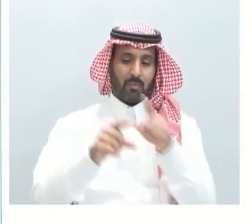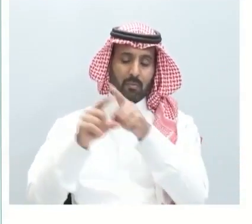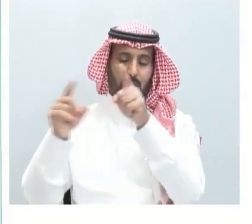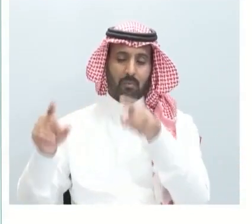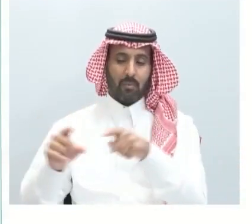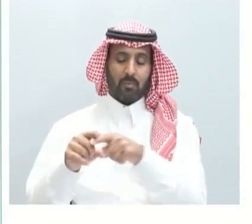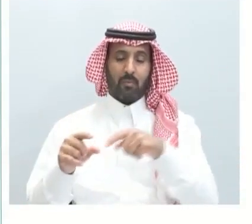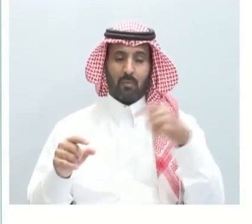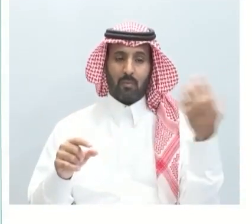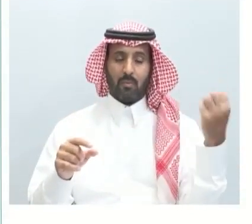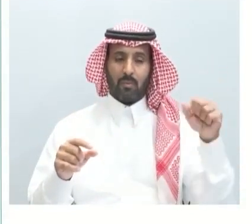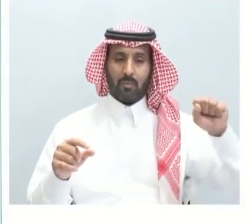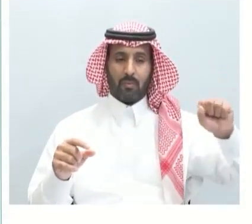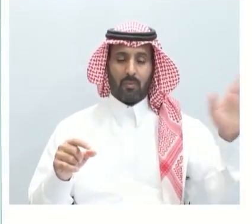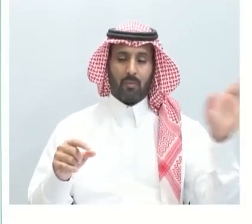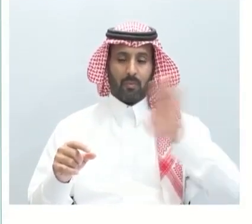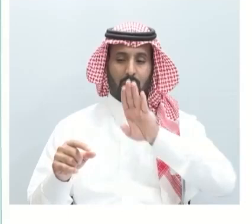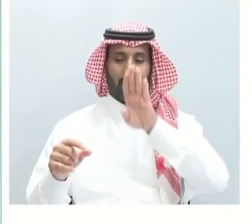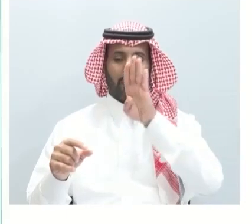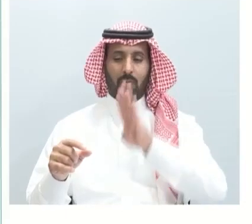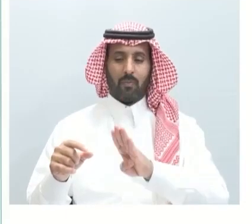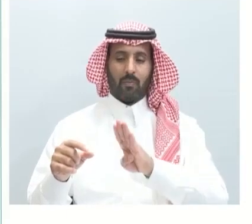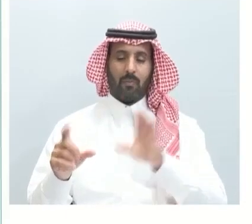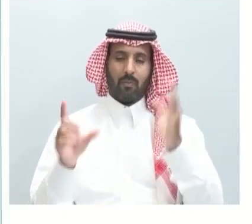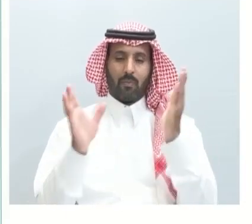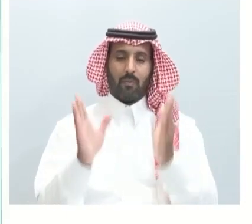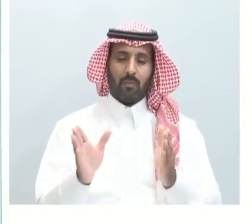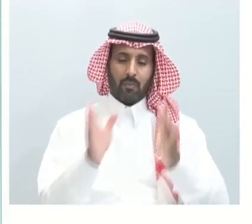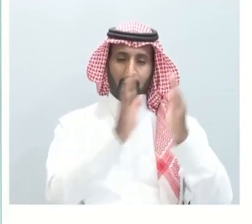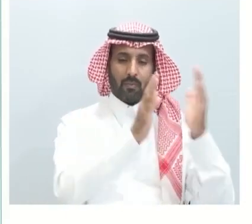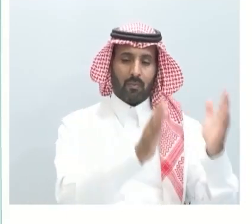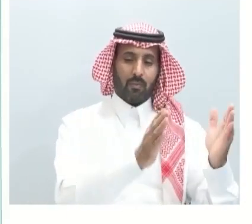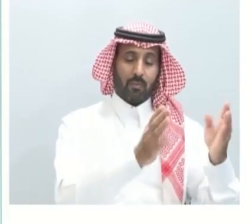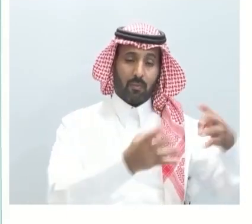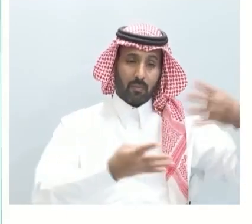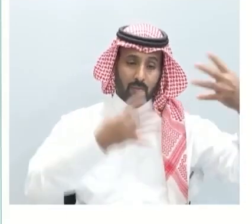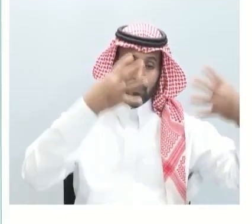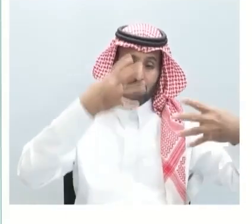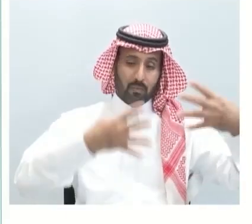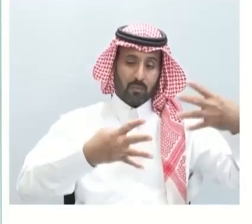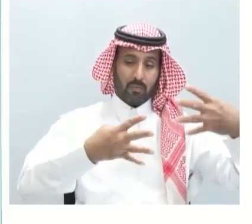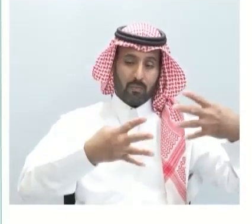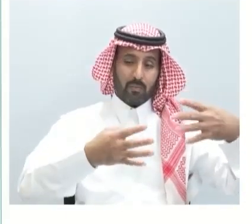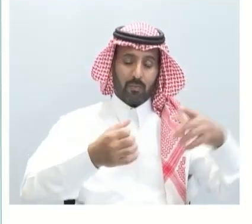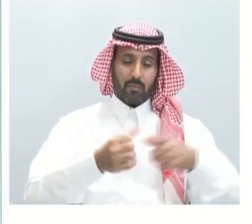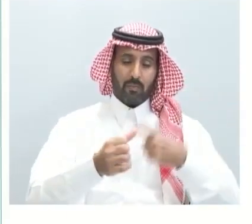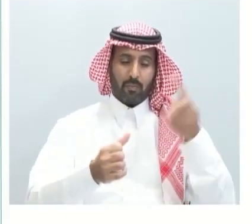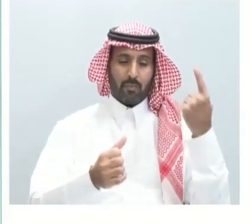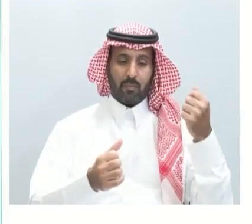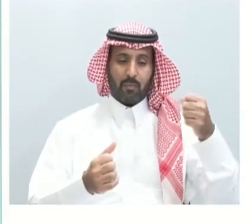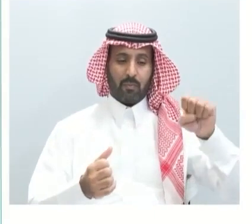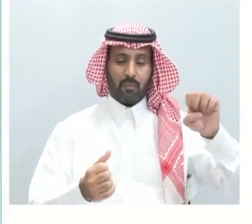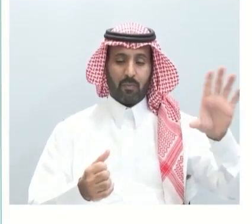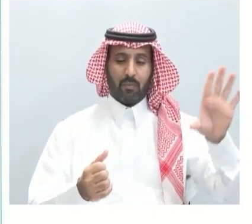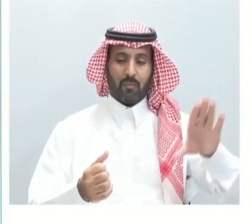B. You can see here, box A here, and this is here is box B. Box A, fill